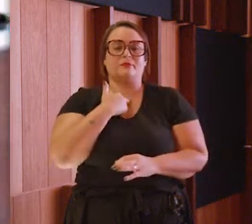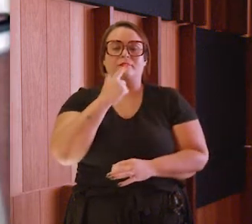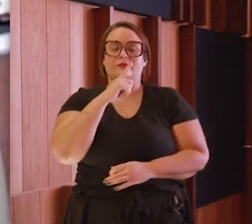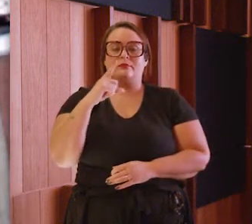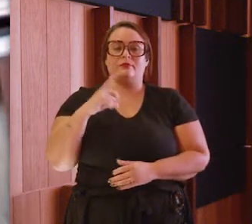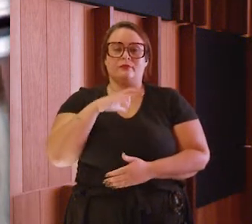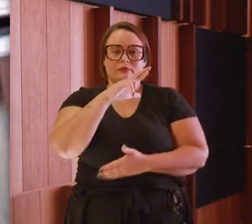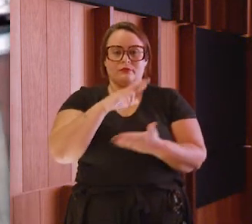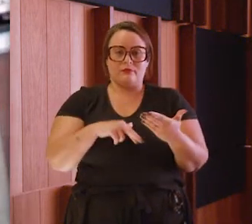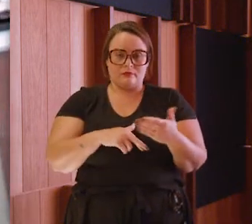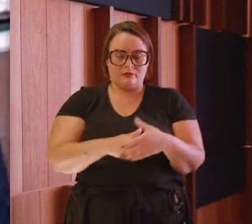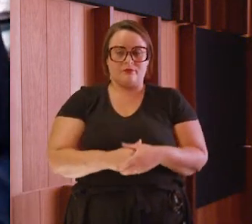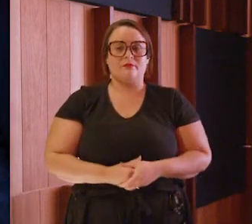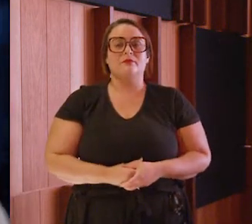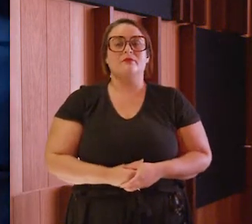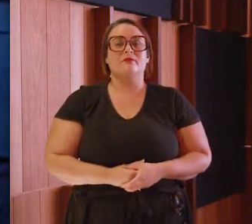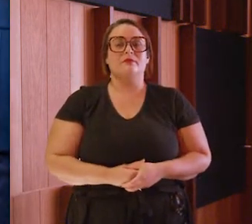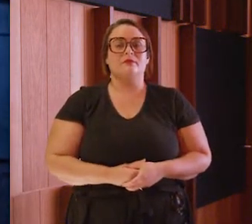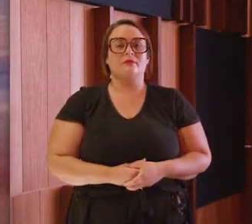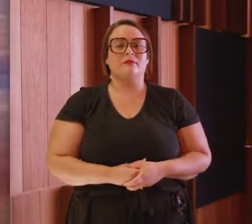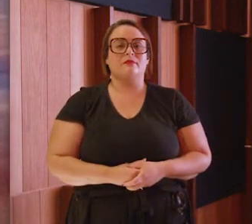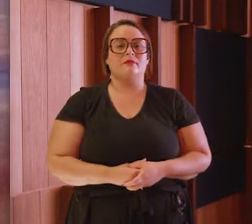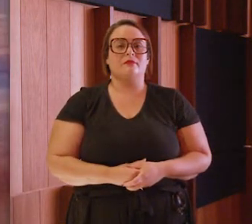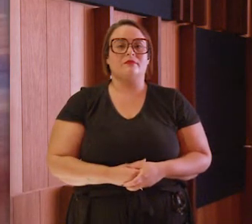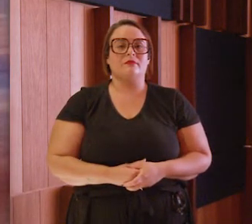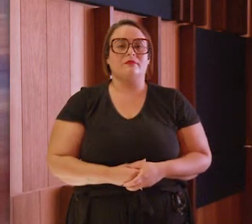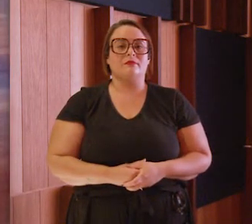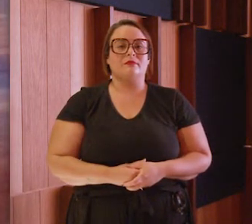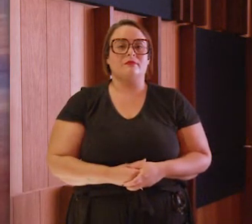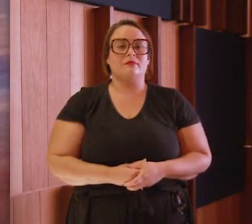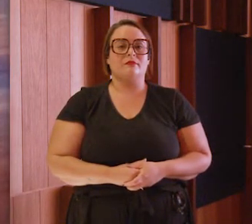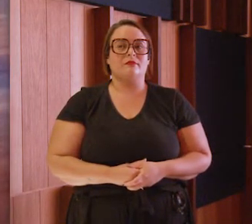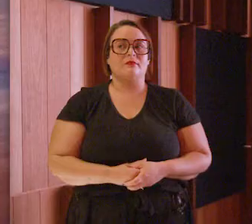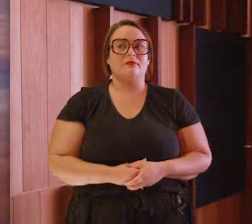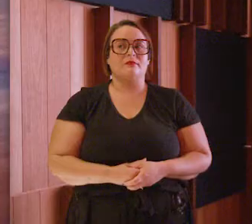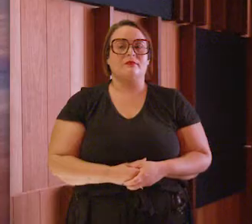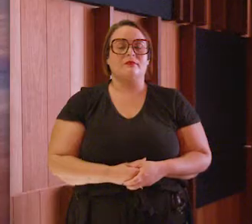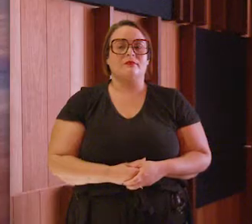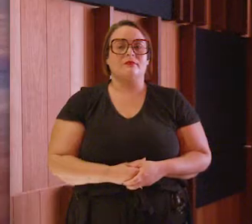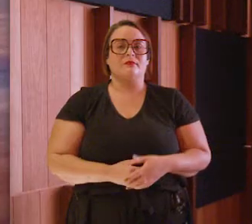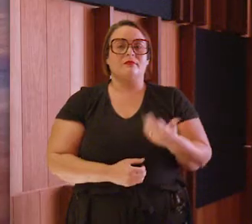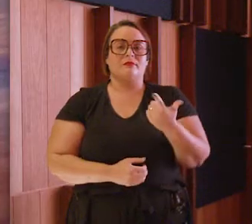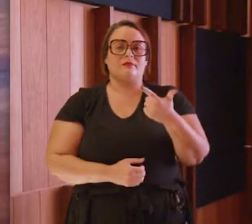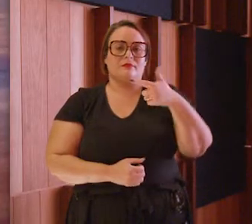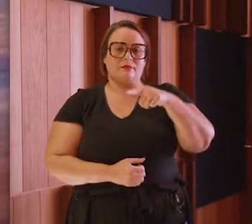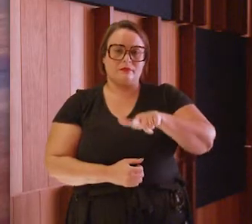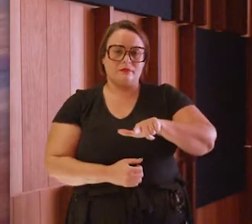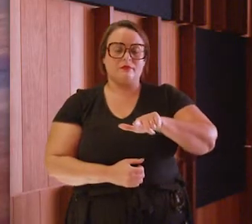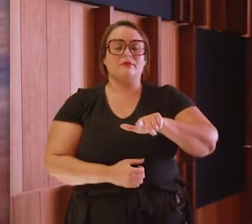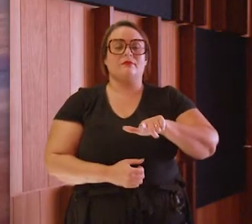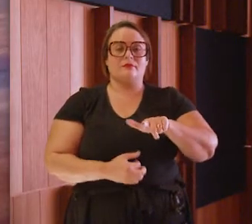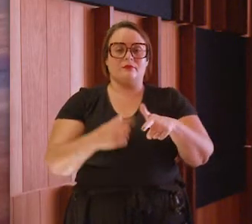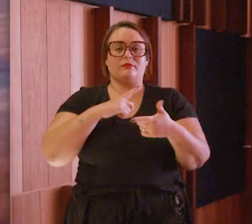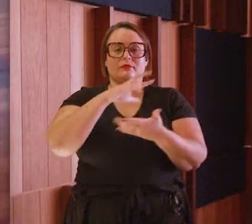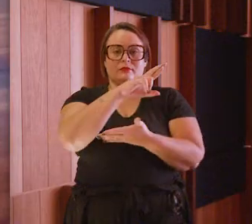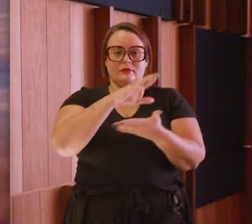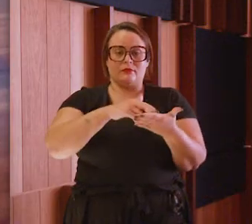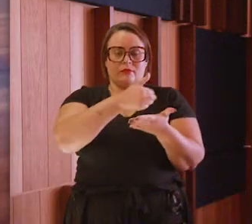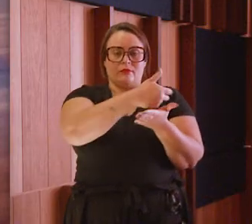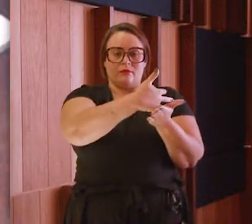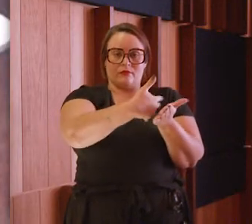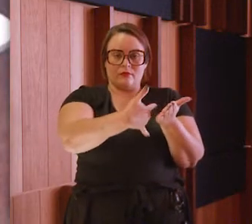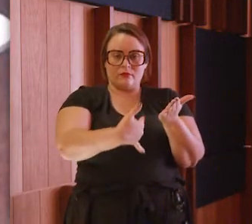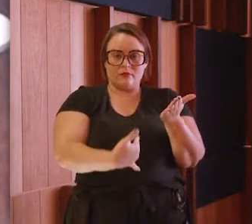So one of the big another of the many challenges is operational readiness. For those that have not